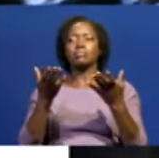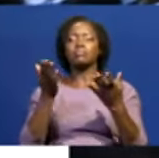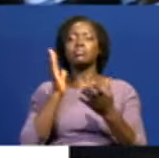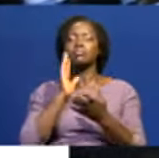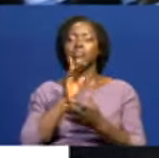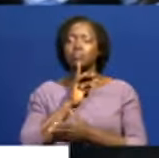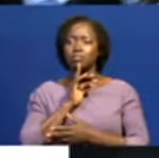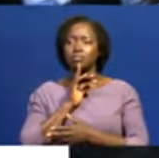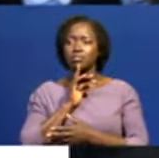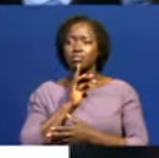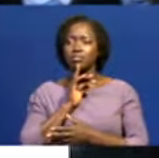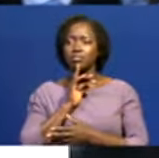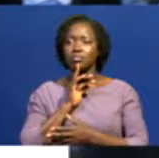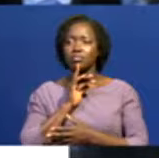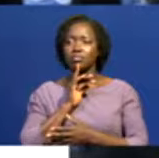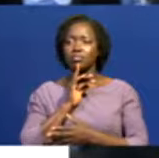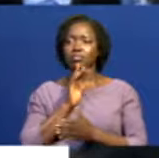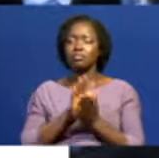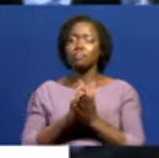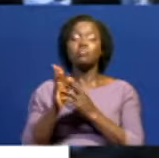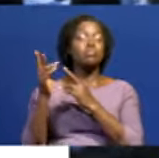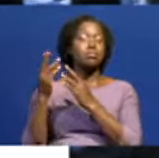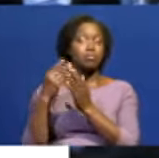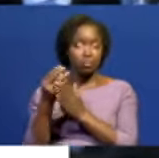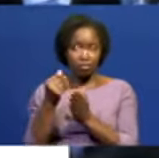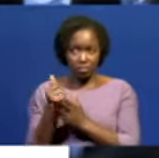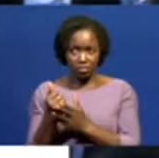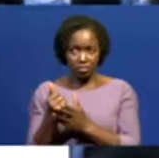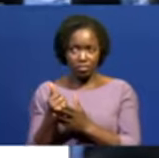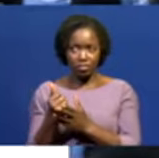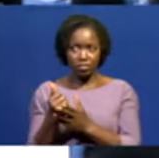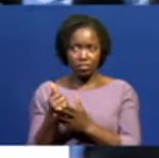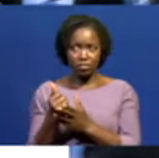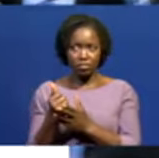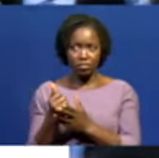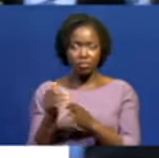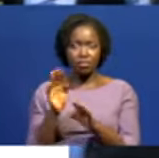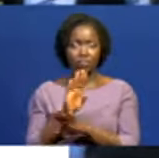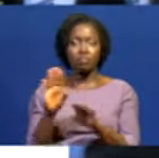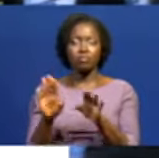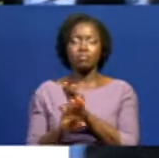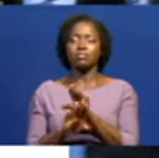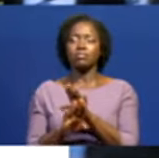parents with their money, with everything they have